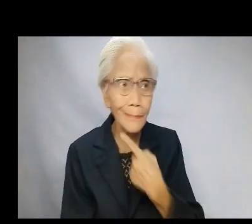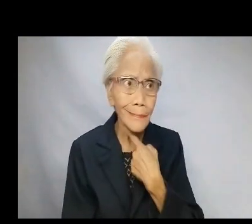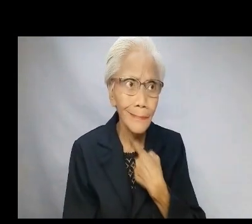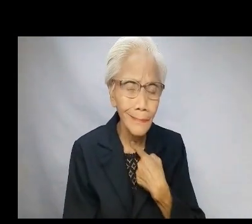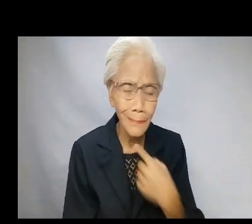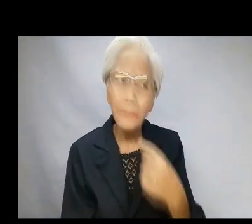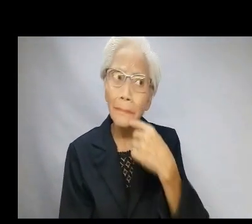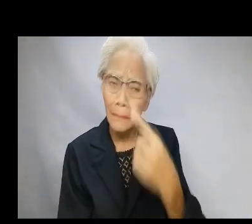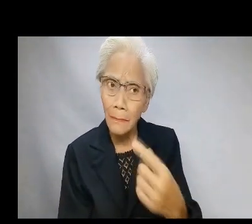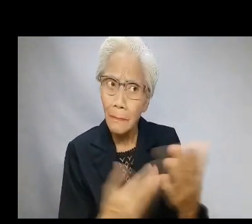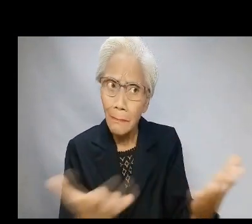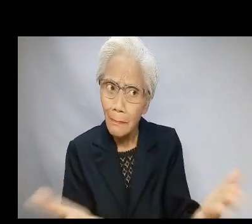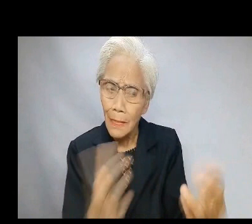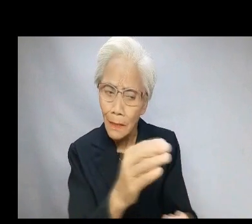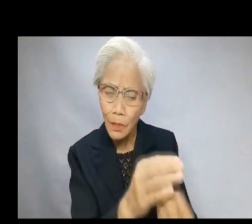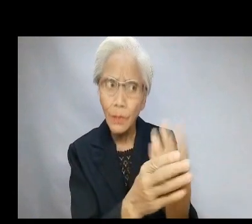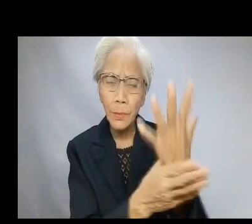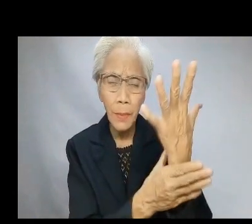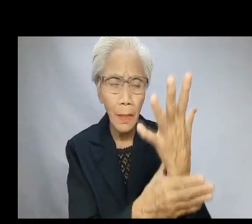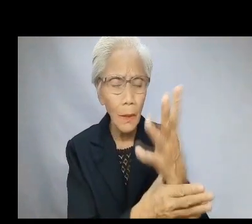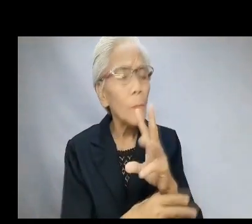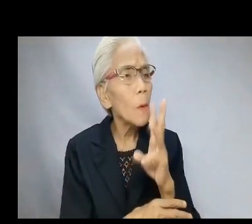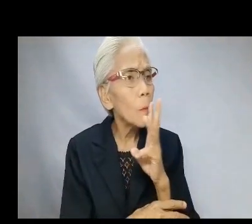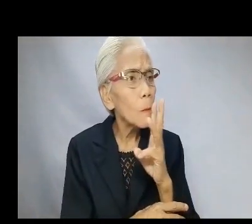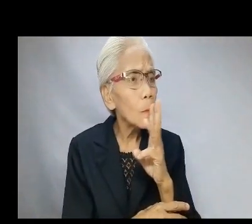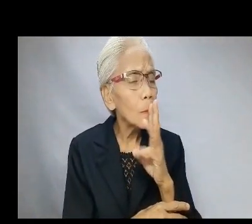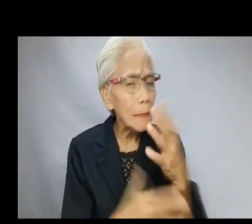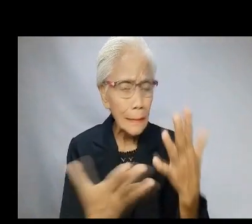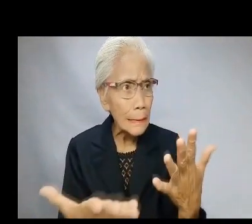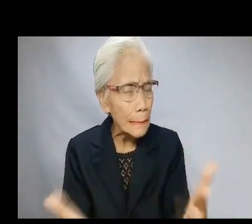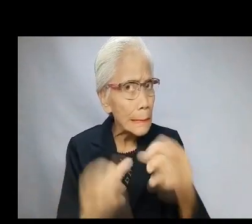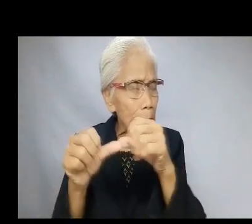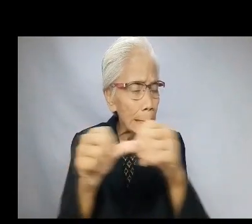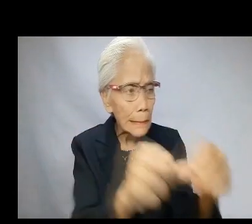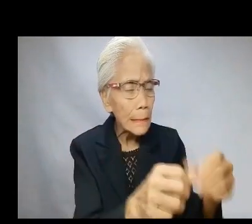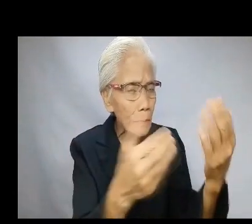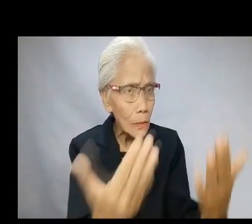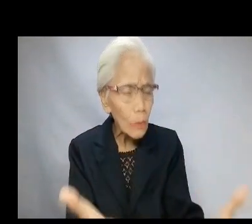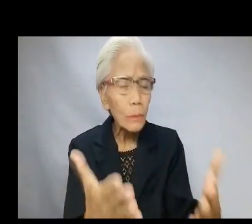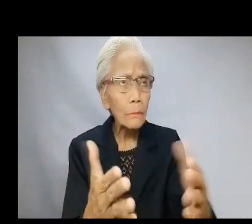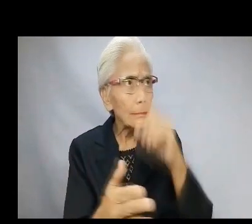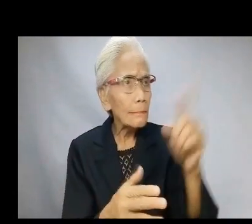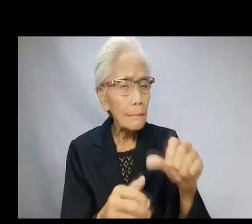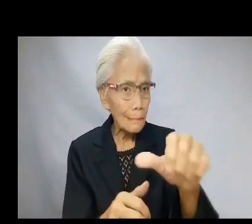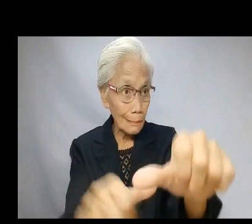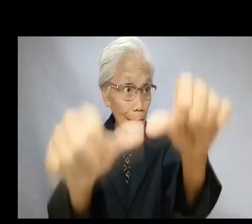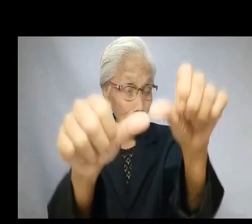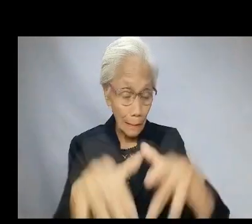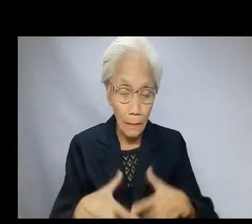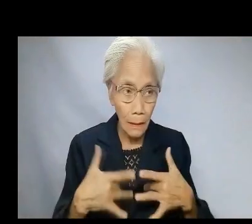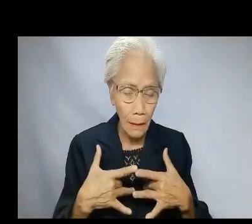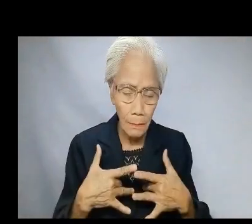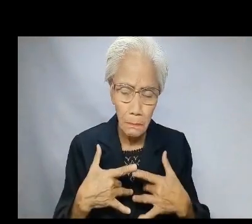will become in him a spring of water welling up to eternal life." The woman said to